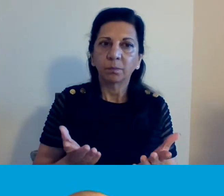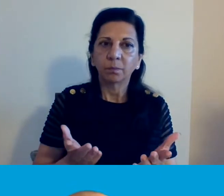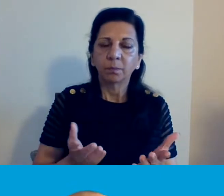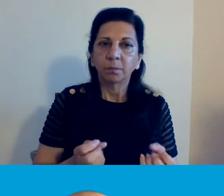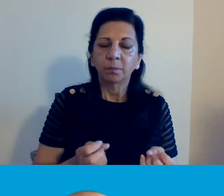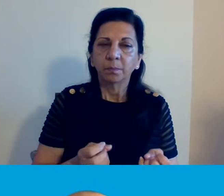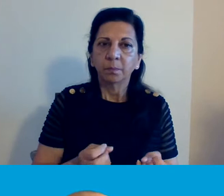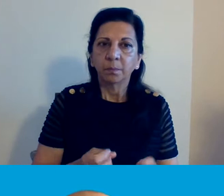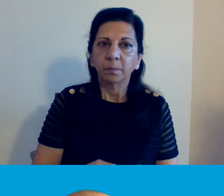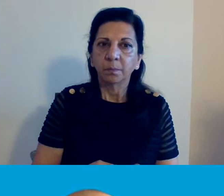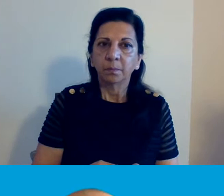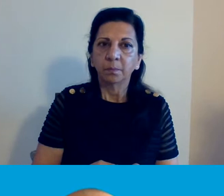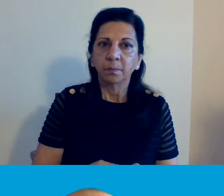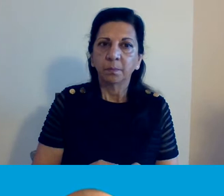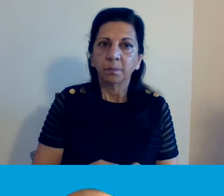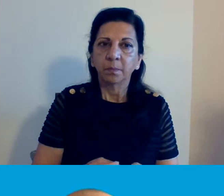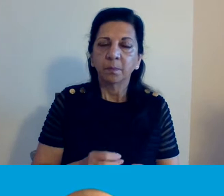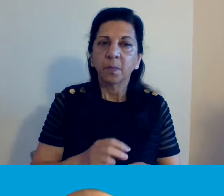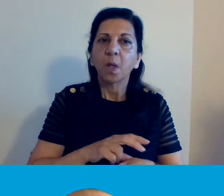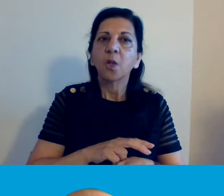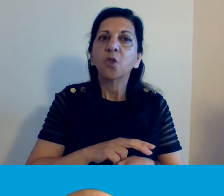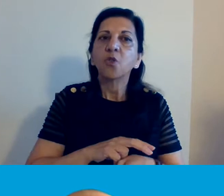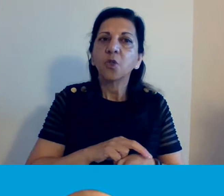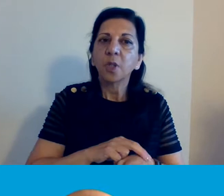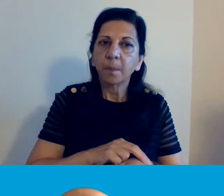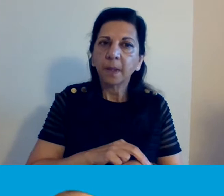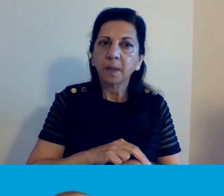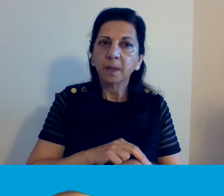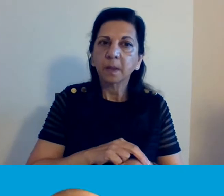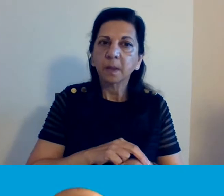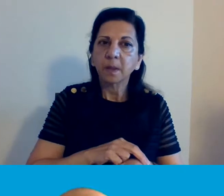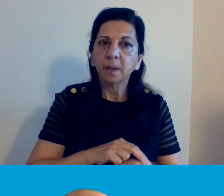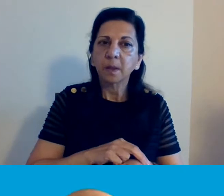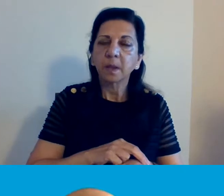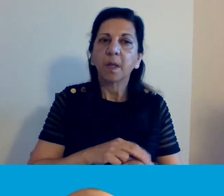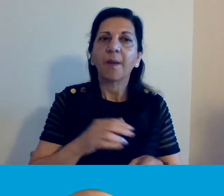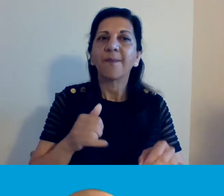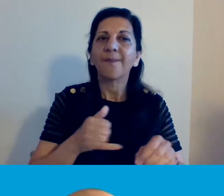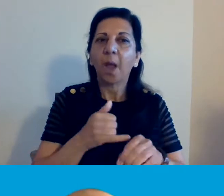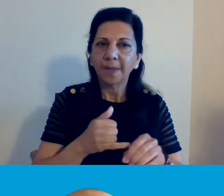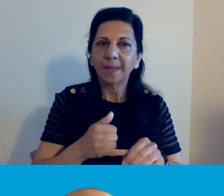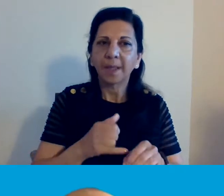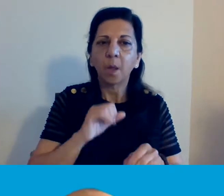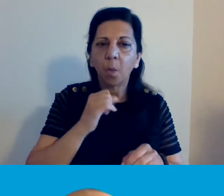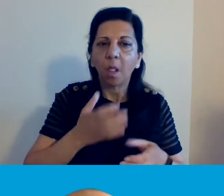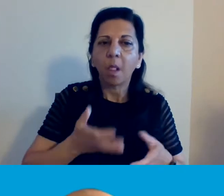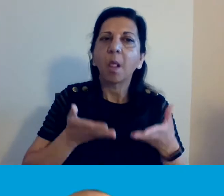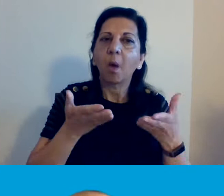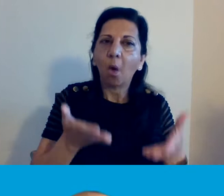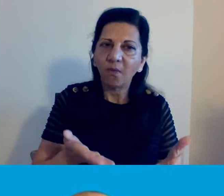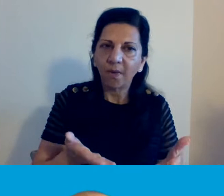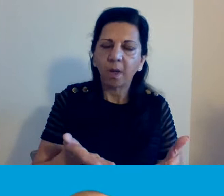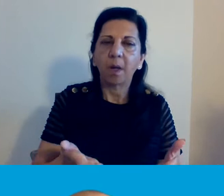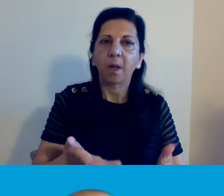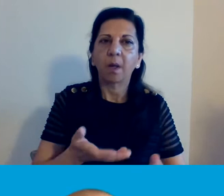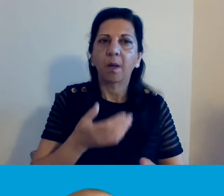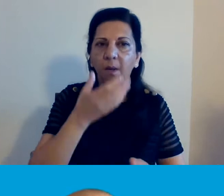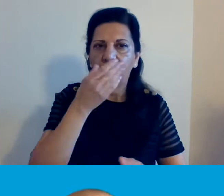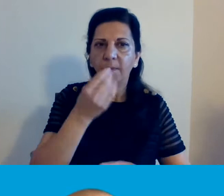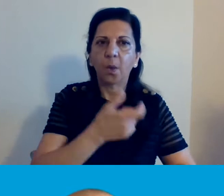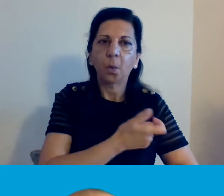stage. So not only will GP practices be offering the flu jab, and pharmacists as before, but we're looking at wider